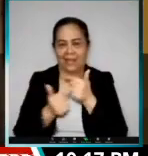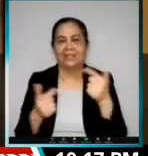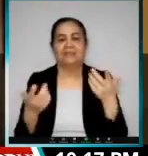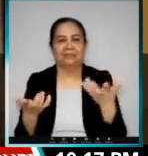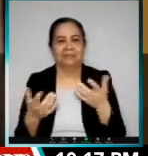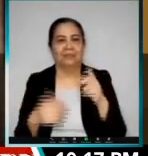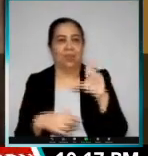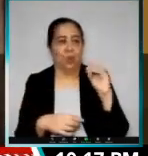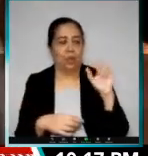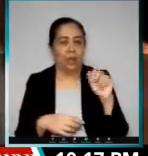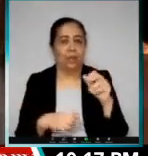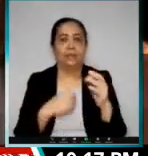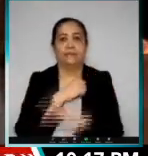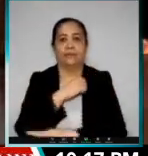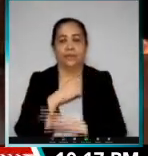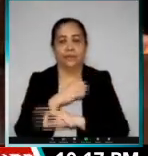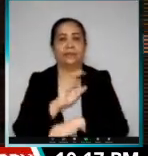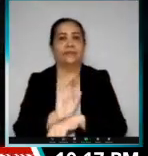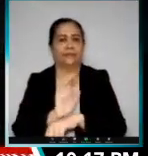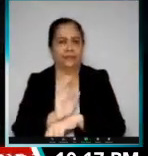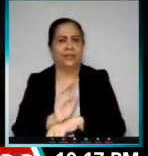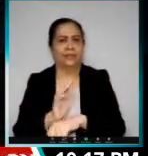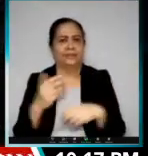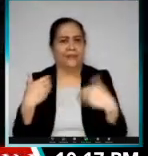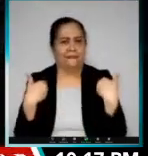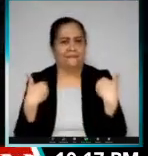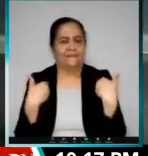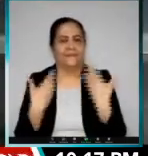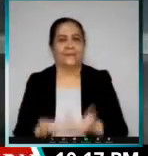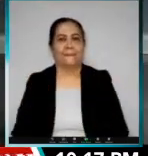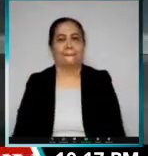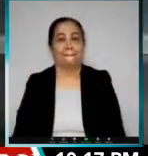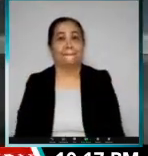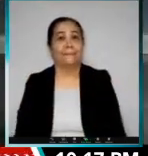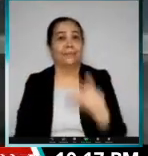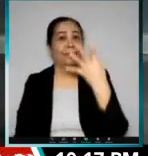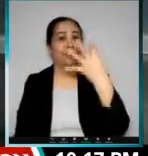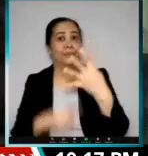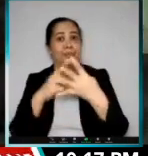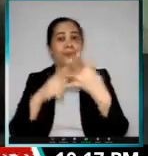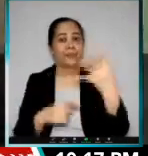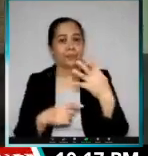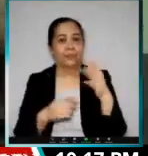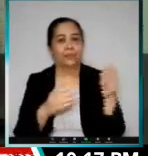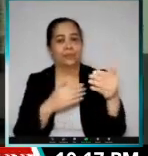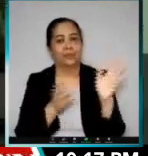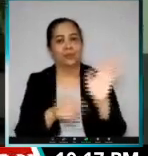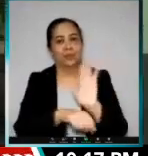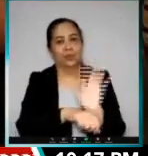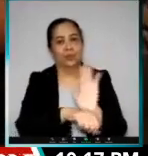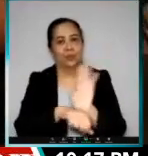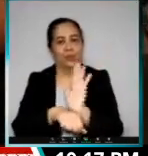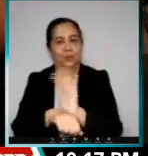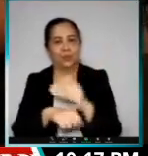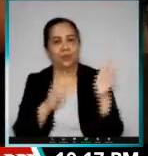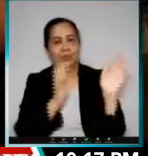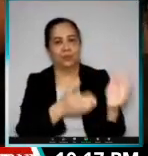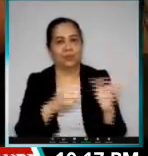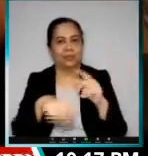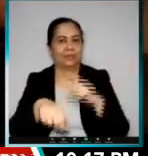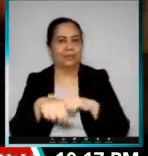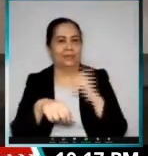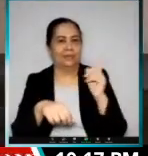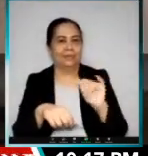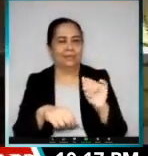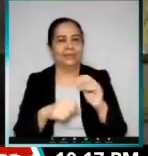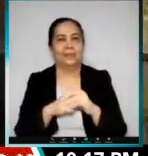films, ang mga yan mga kapuso. May apat na movie blocks ang iHeart Movies, ang timeless na made for TV movies